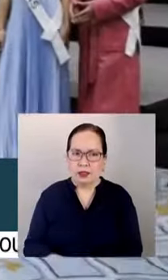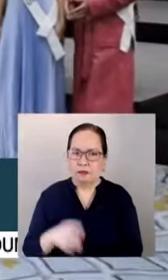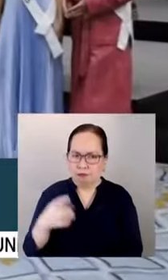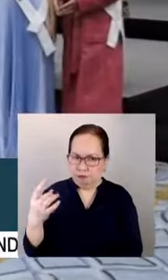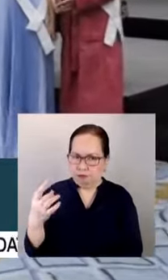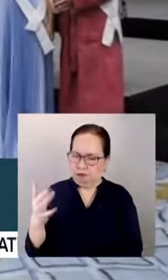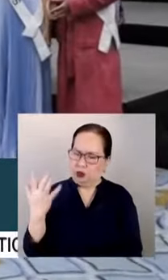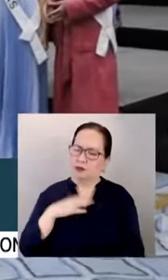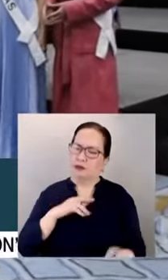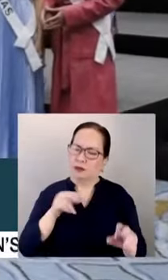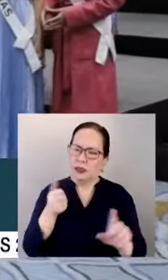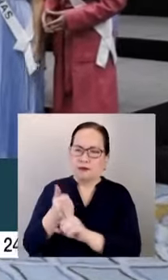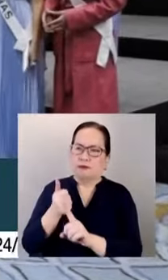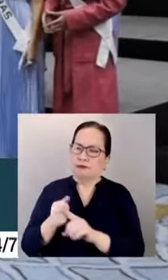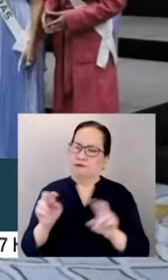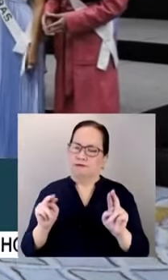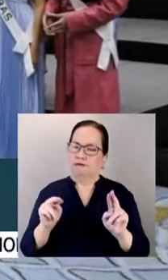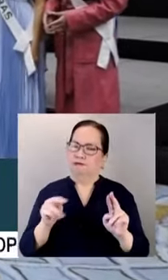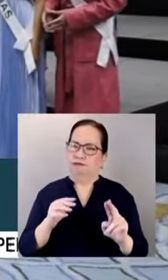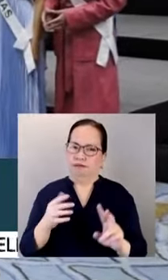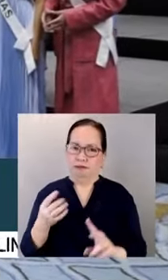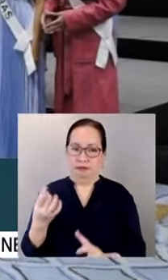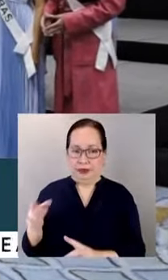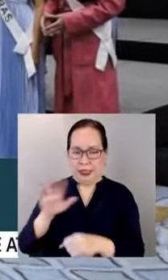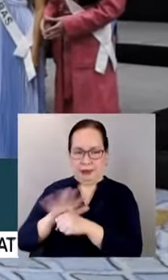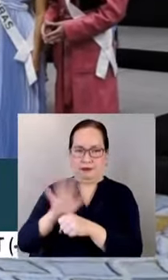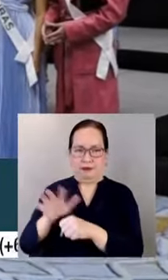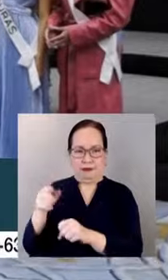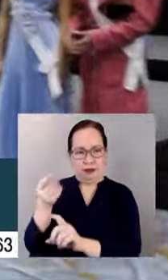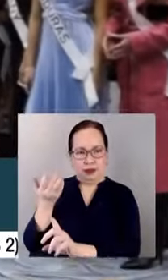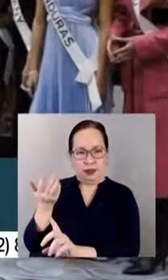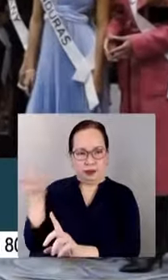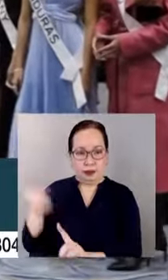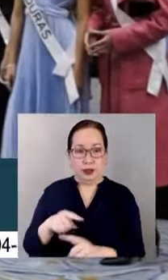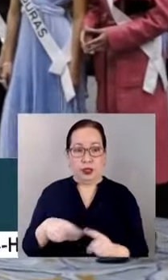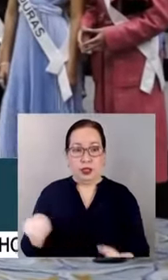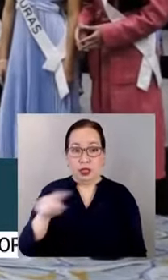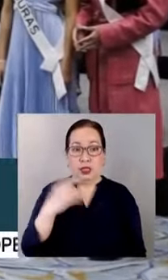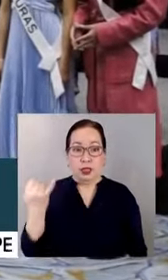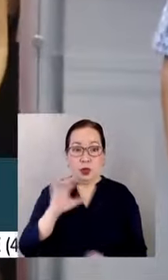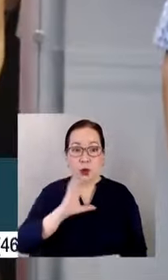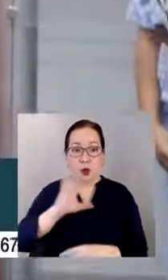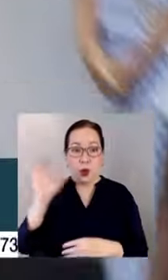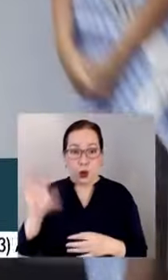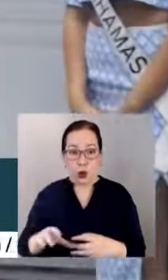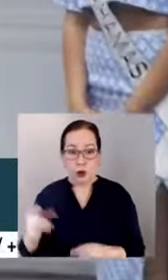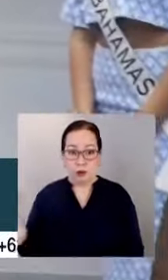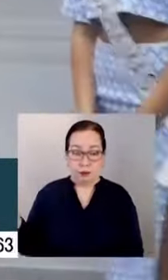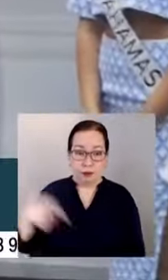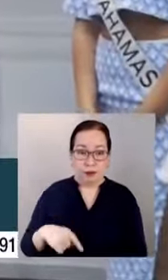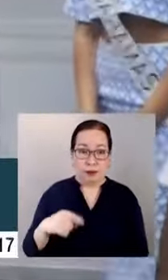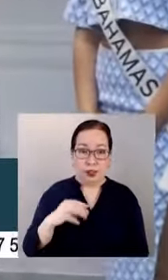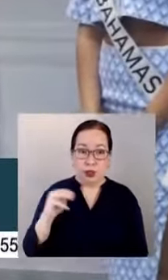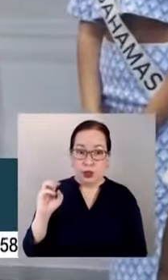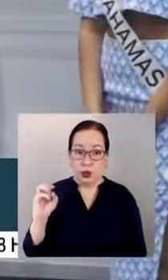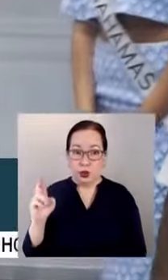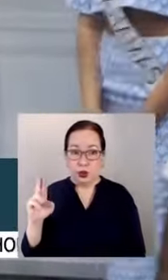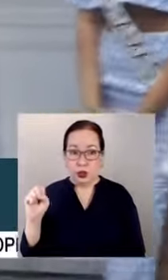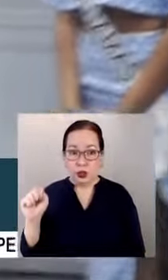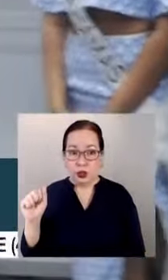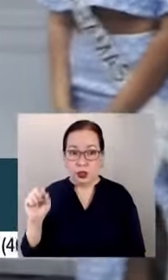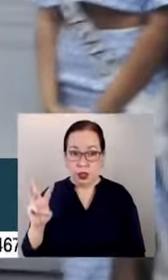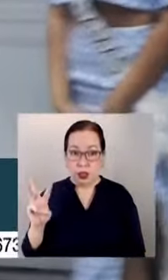yourself. This batch of 84 candidates are once again complete since the return of Miss Curacao, Gabriela Dos Santos,